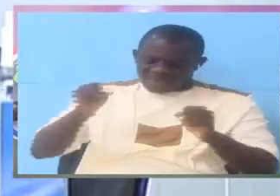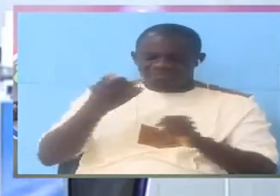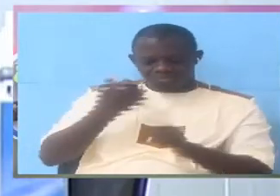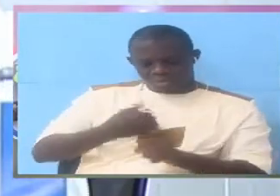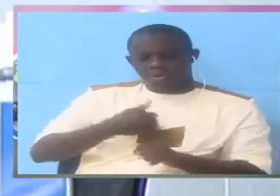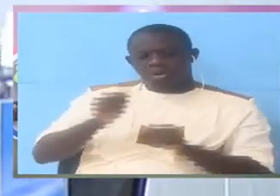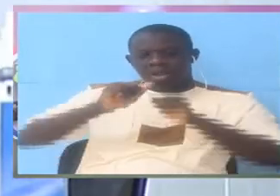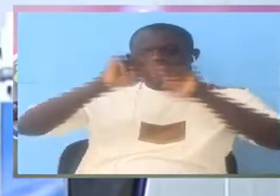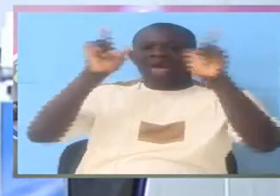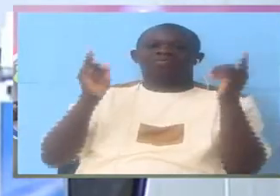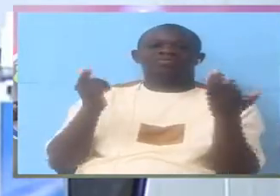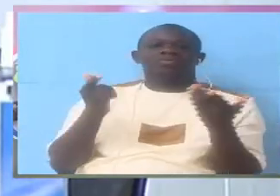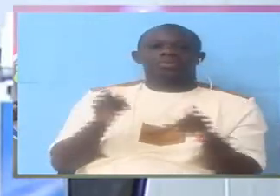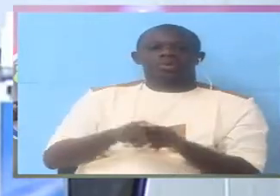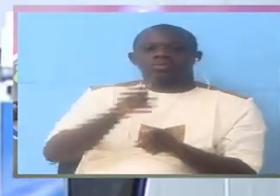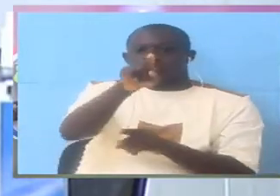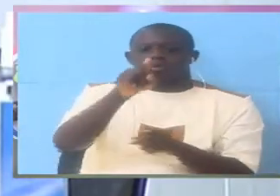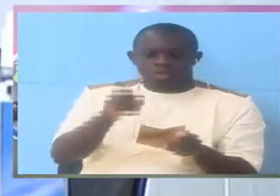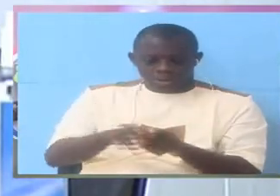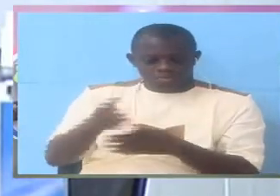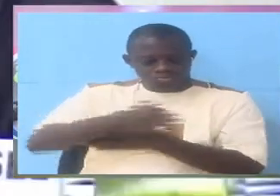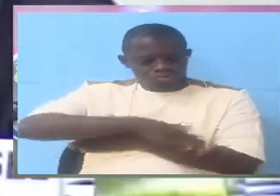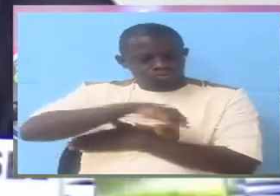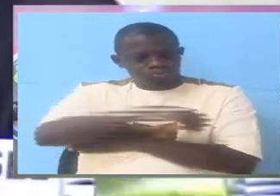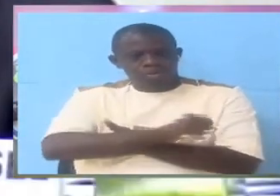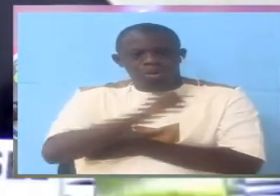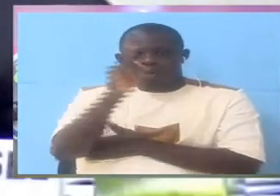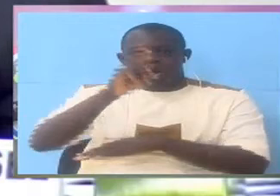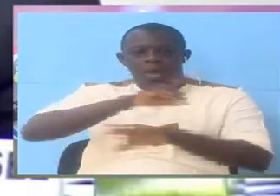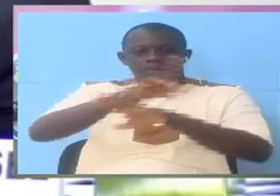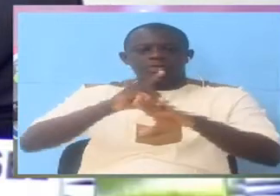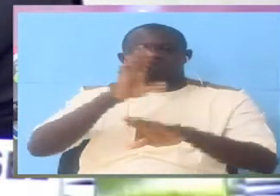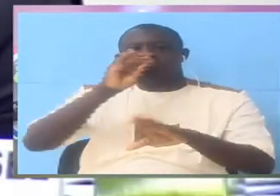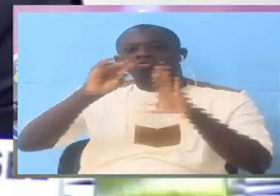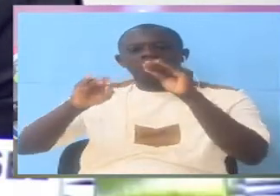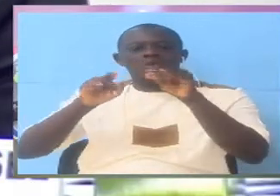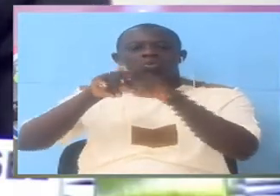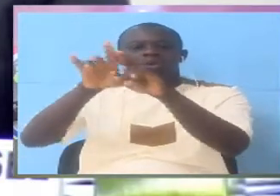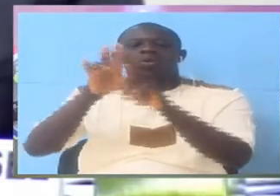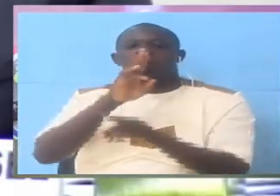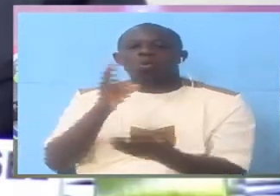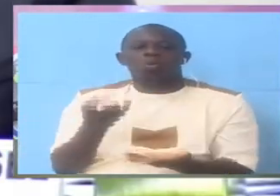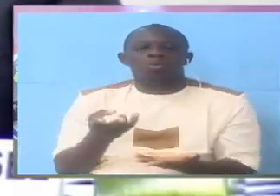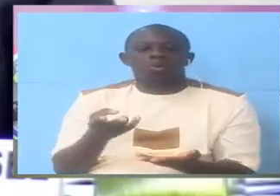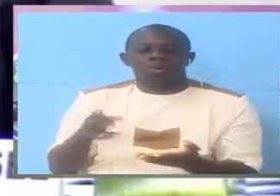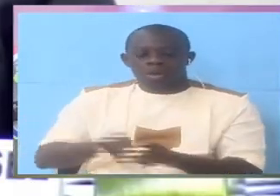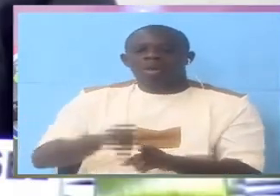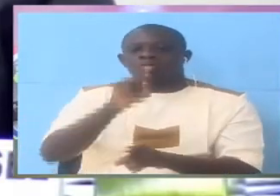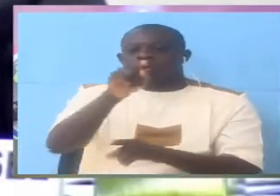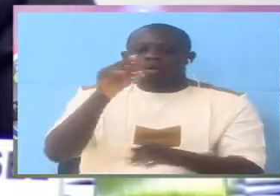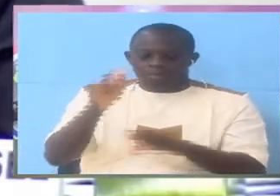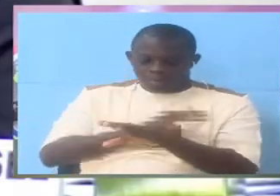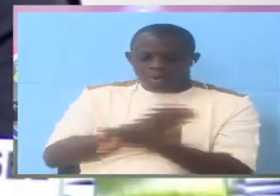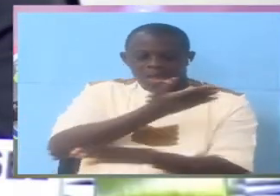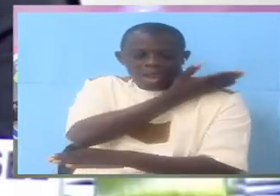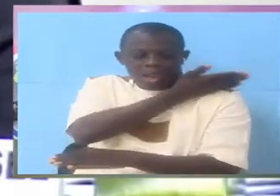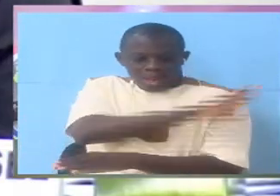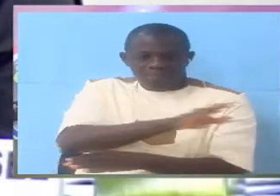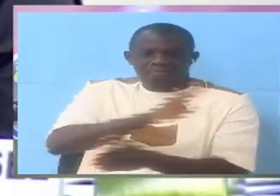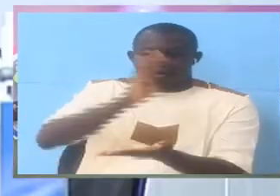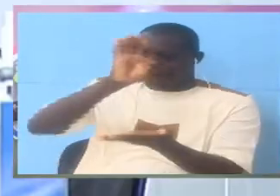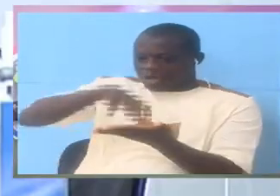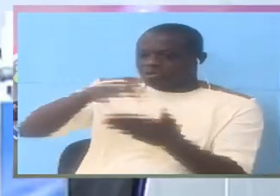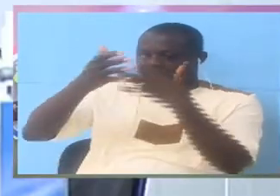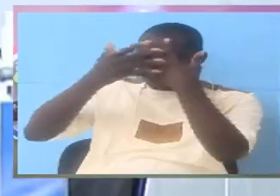one place where who will you talk to? Okay. Who will you talk to? But you left prison after some time.